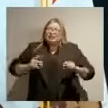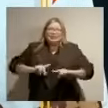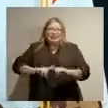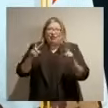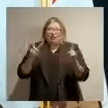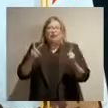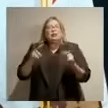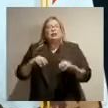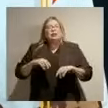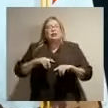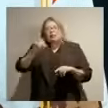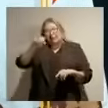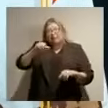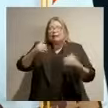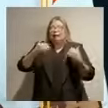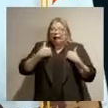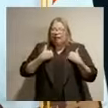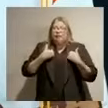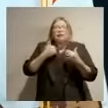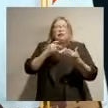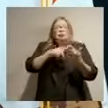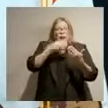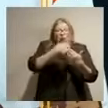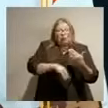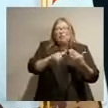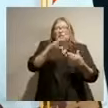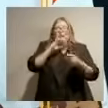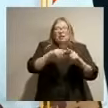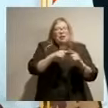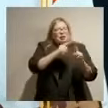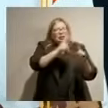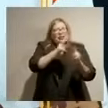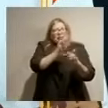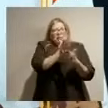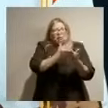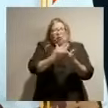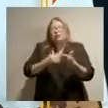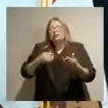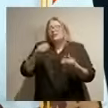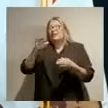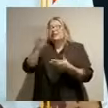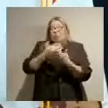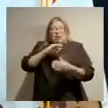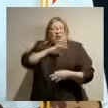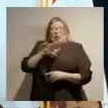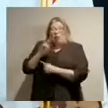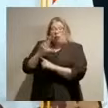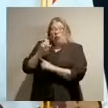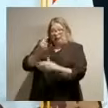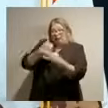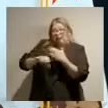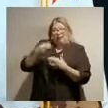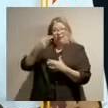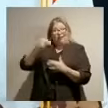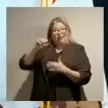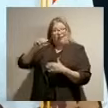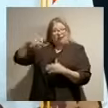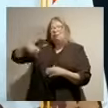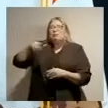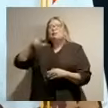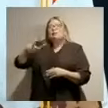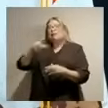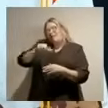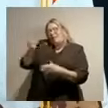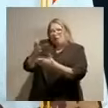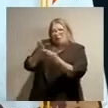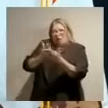But yes, there are programs that are component parts. You referenced the bonuses under HAP. There are other component parts of our housing strategy where